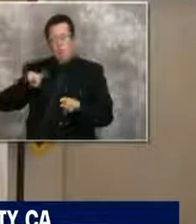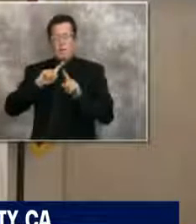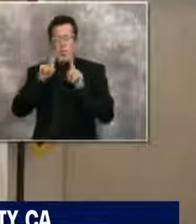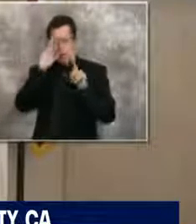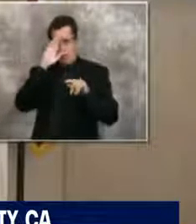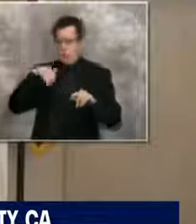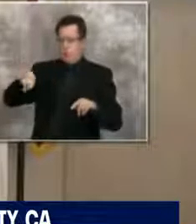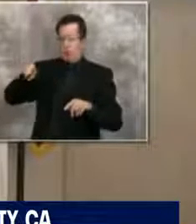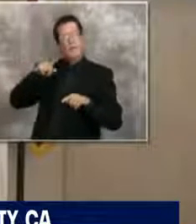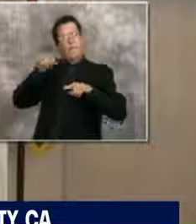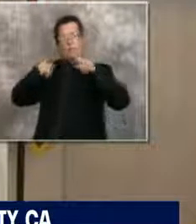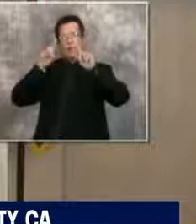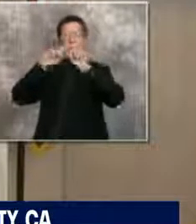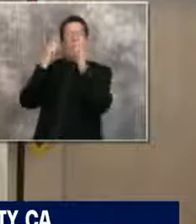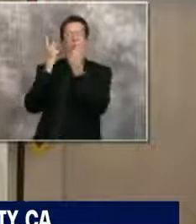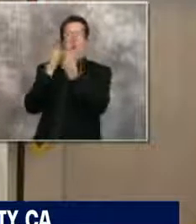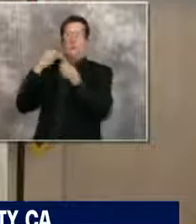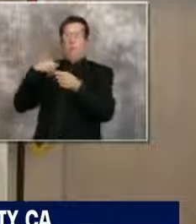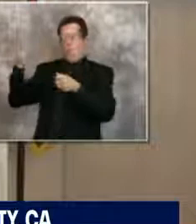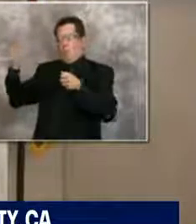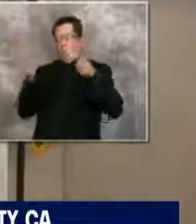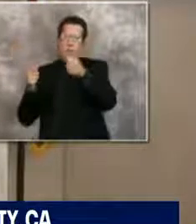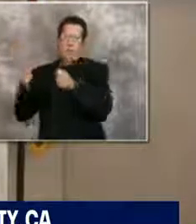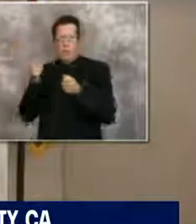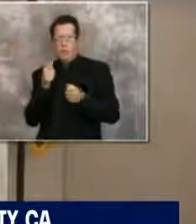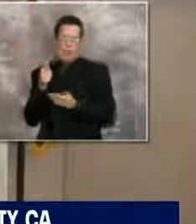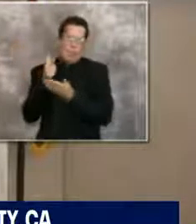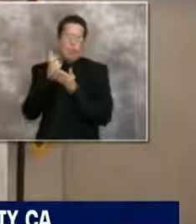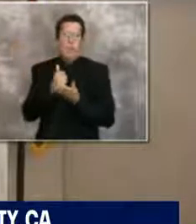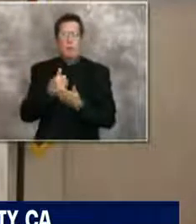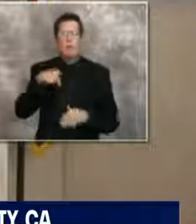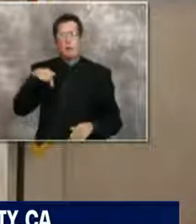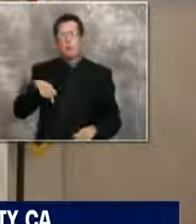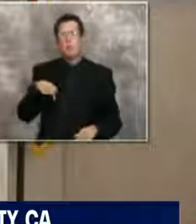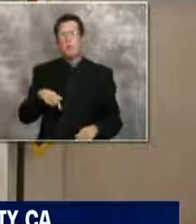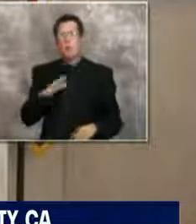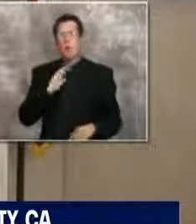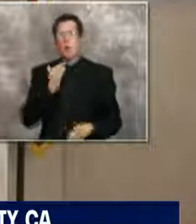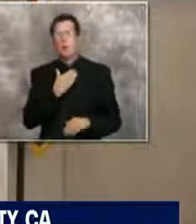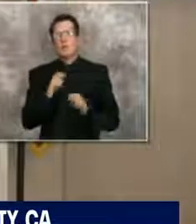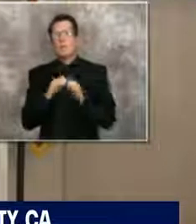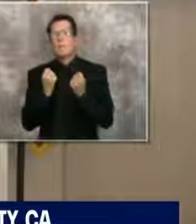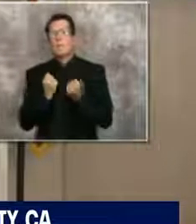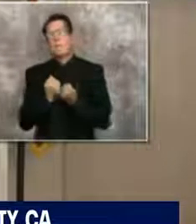comprised of staff from various departments. That's it, Dr. All right, Thank you thank very you. much.